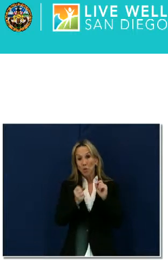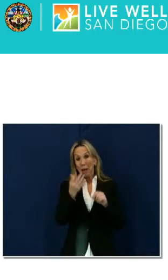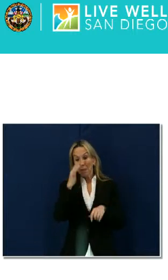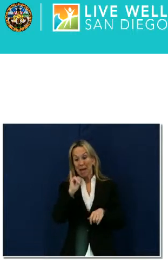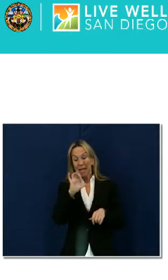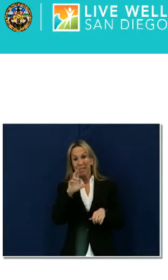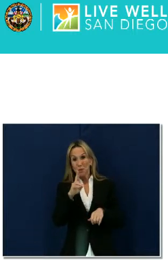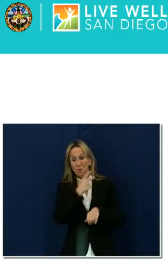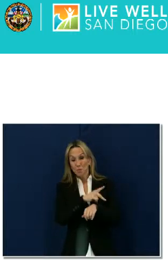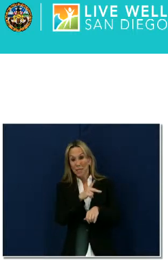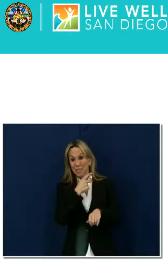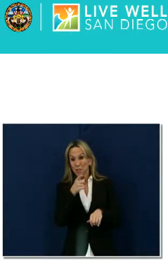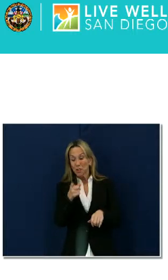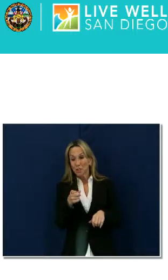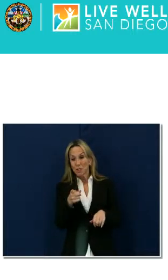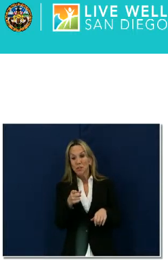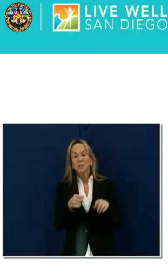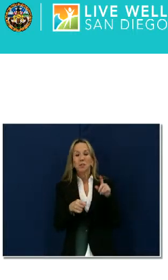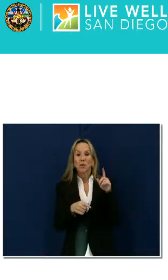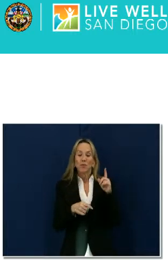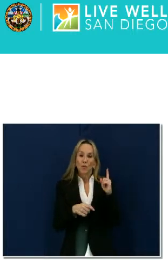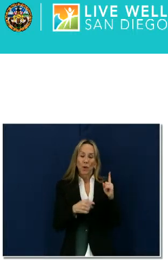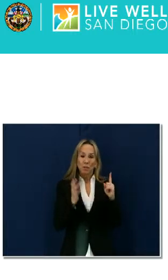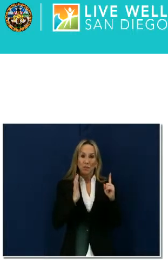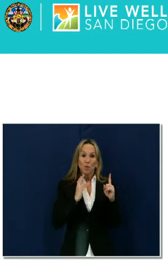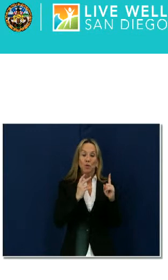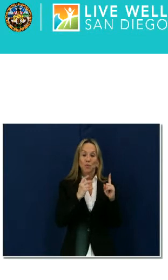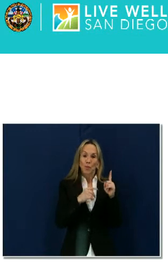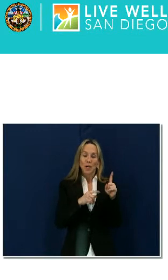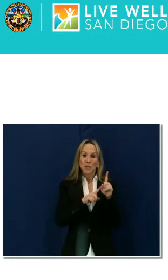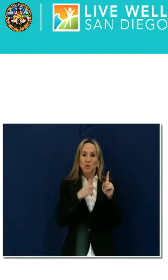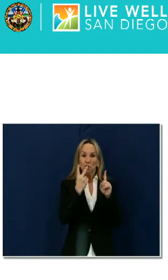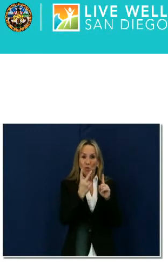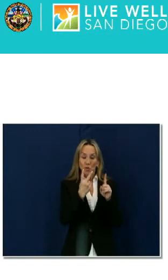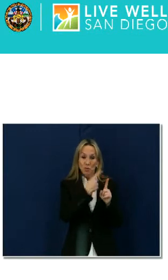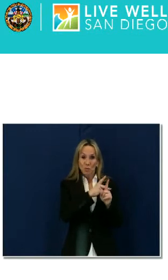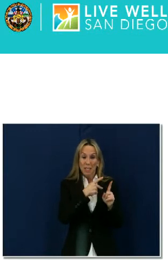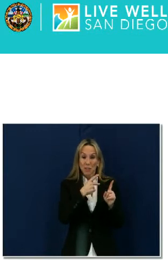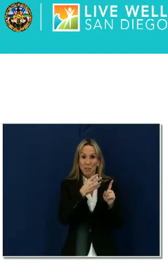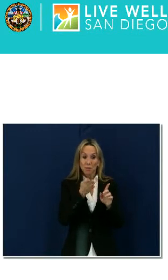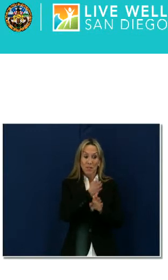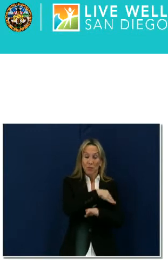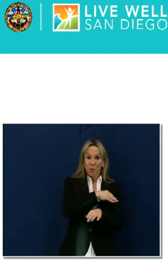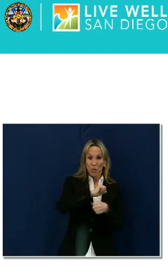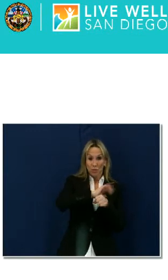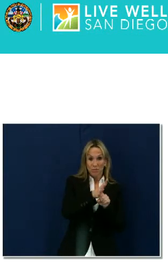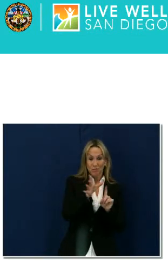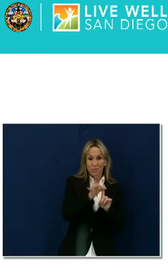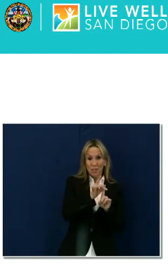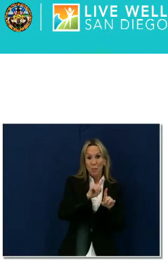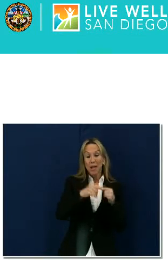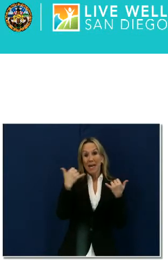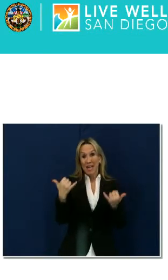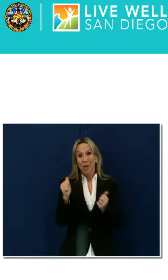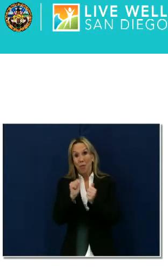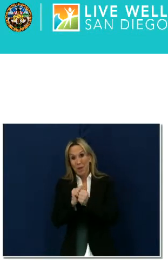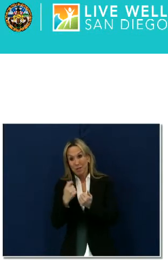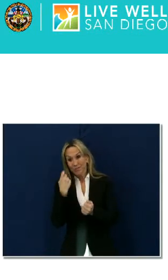ratio was 1 to 2% before the pandemic. And now currently, with this